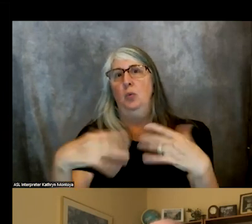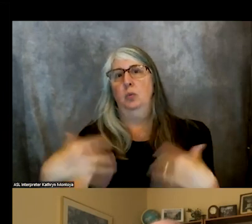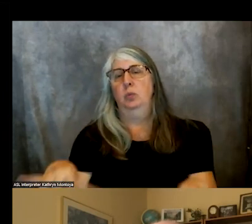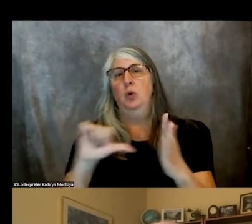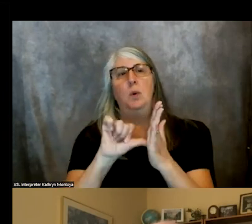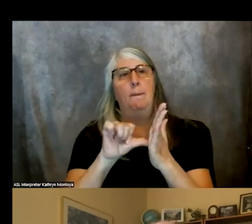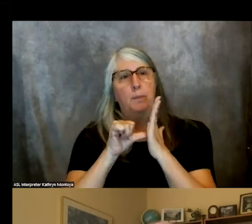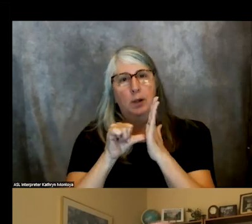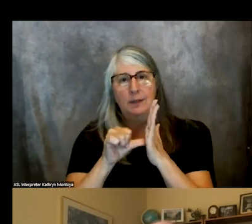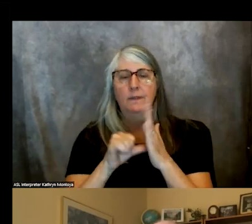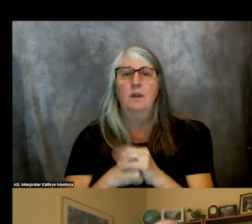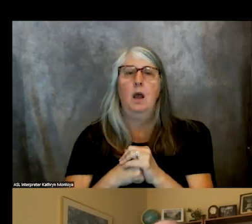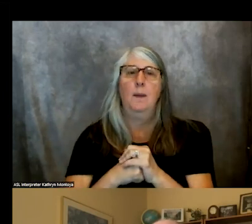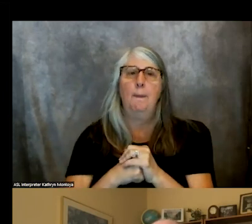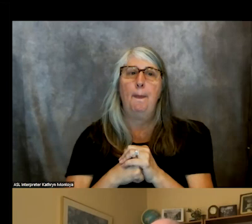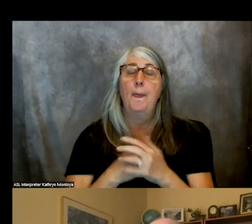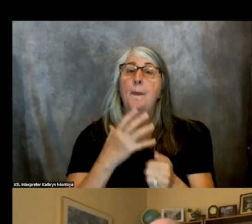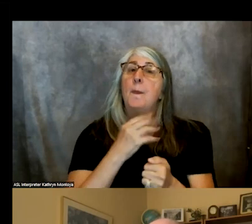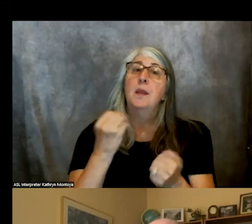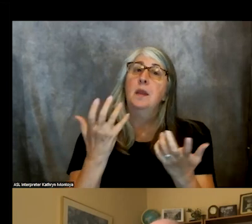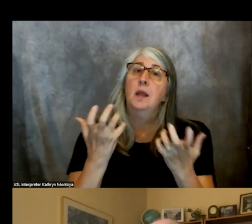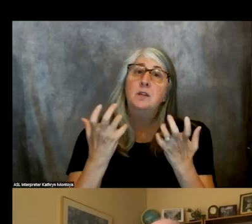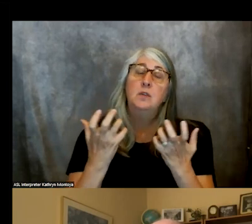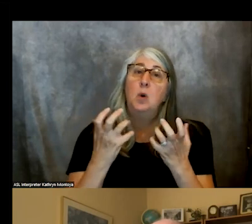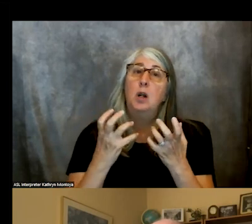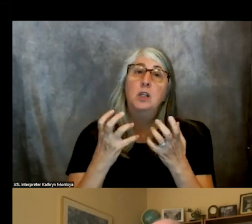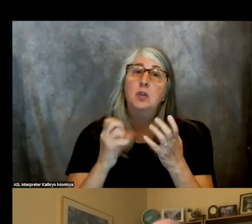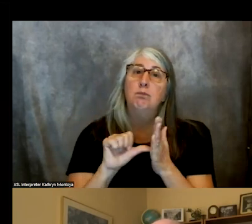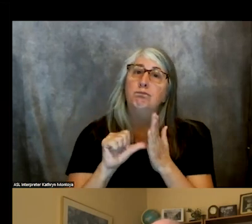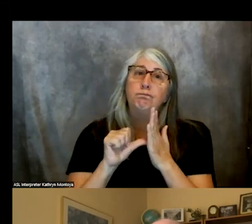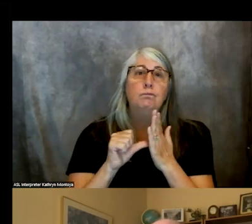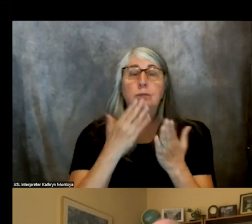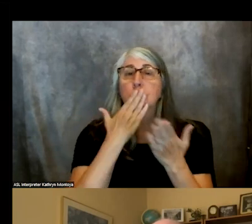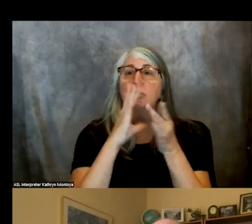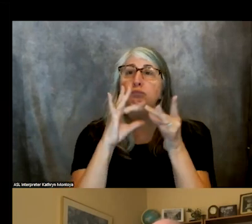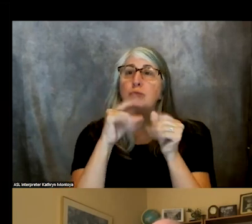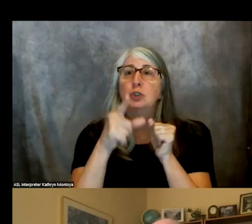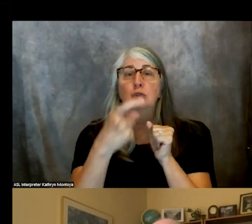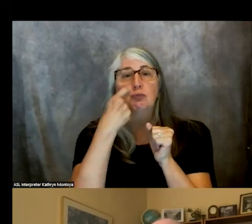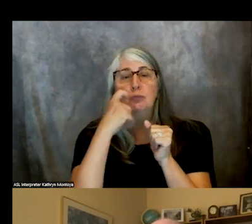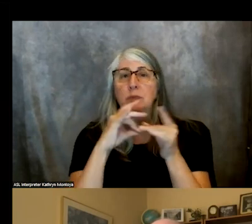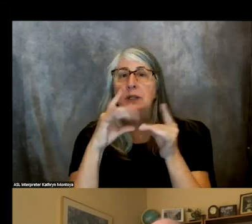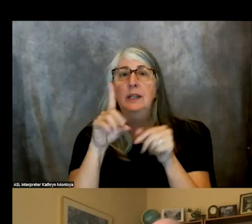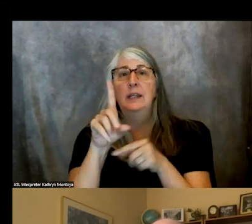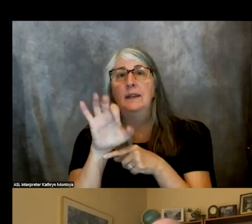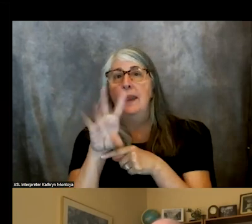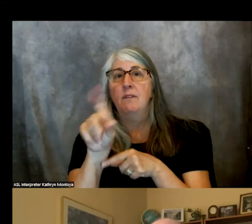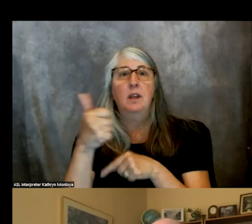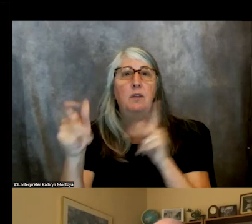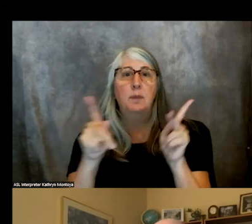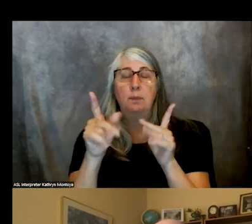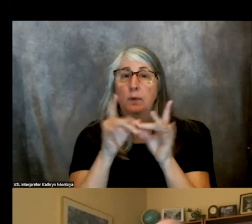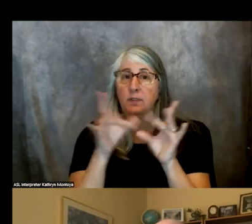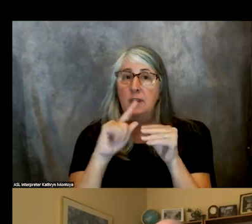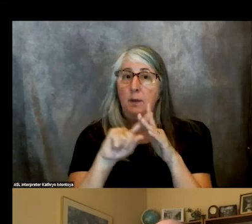impressive. And I just wanted to echo the good words that you said, David, and others have said about the kickoff